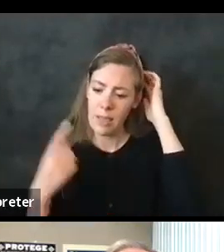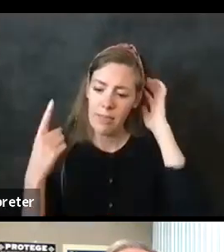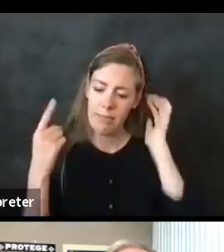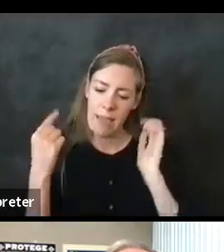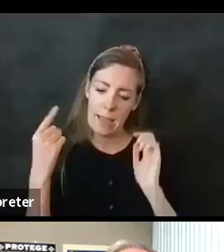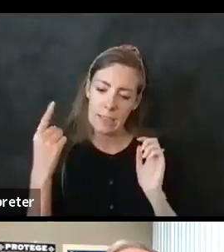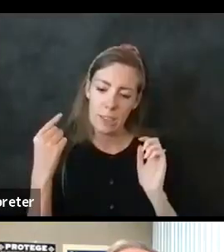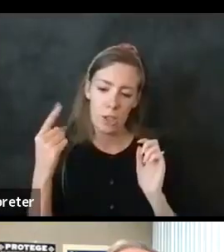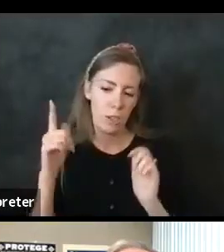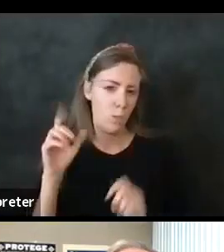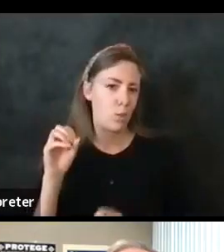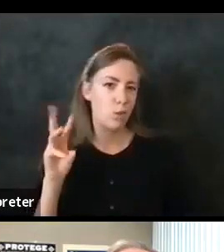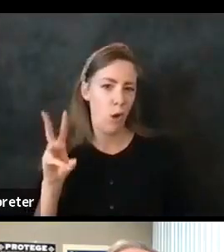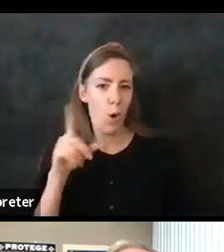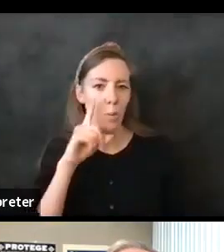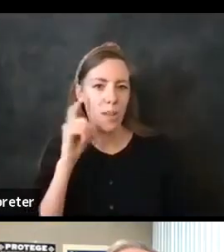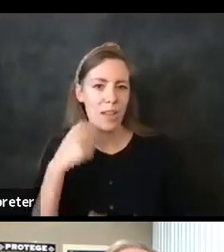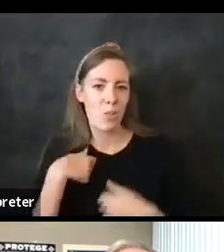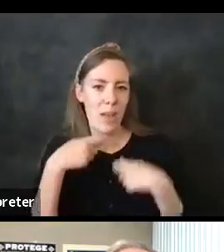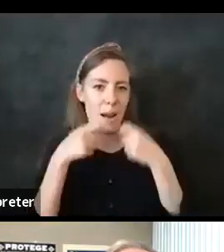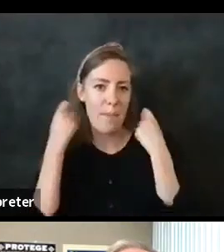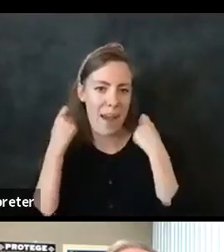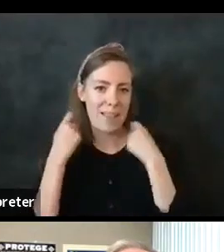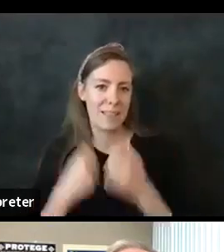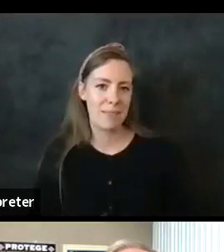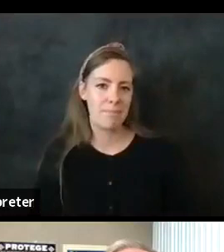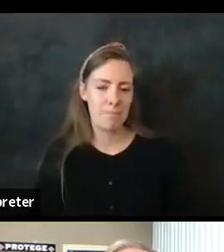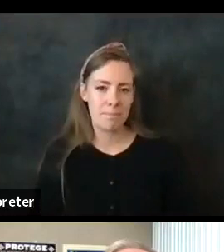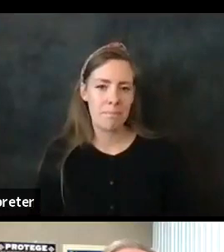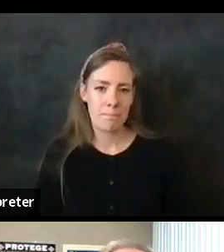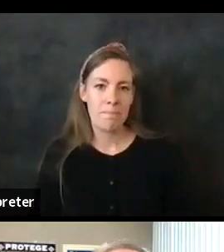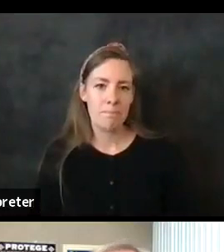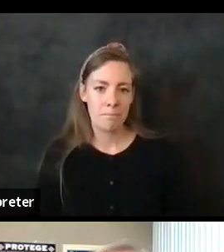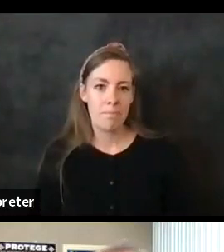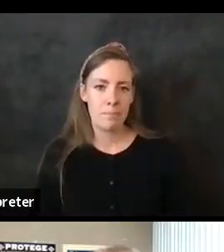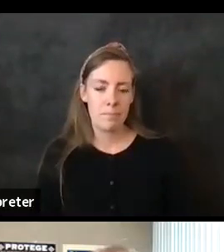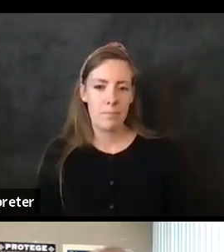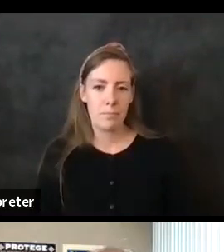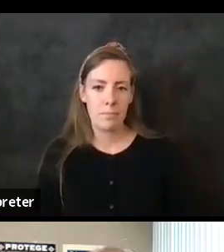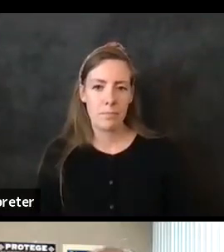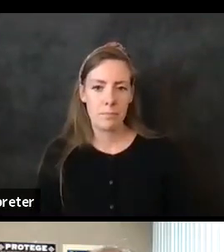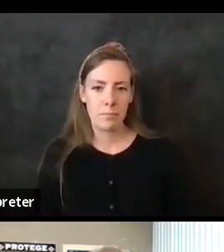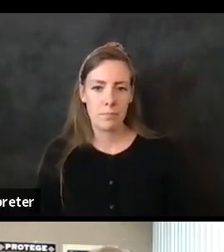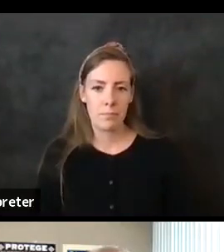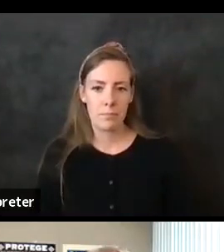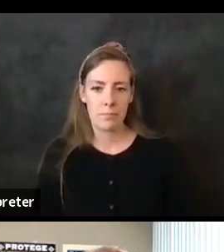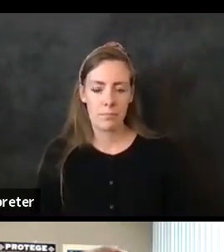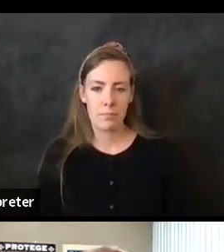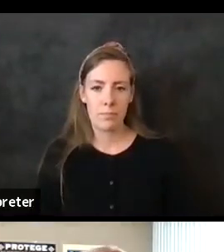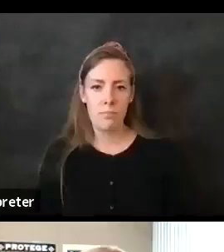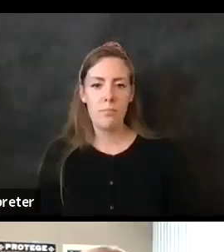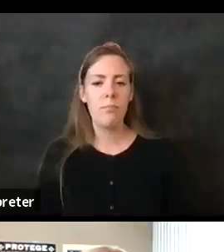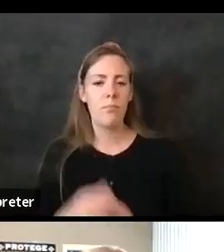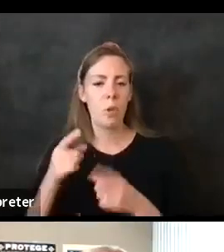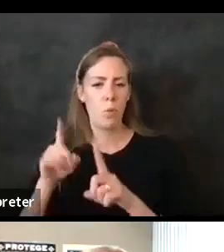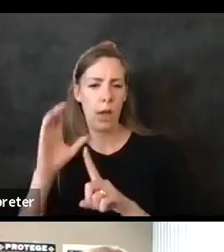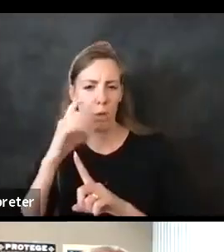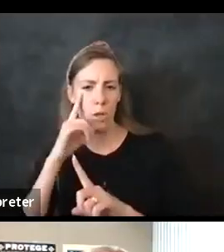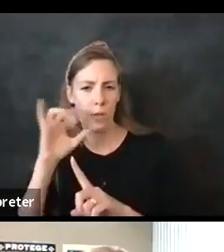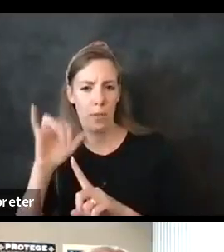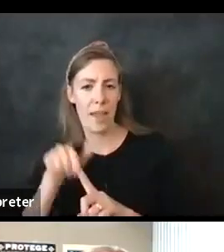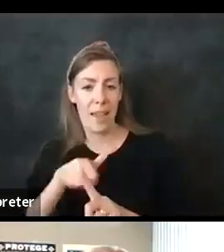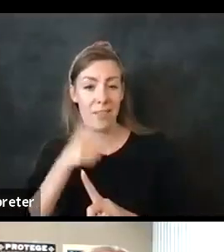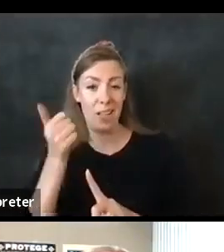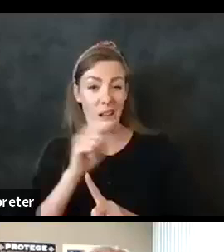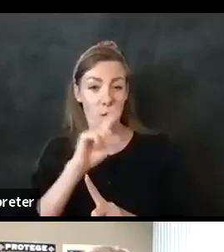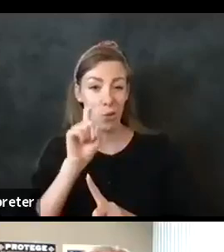very low due to the masking. Yeah. But I will put a Obviously. response in Well, chat. while once you I look get for that, Kate, I have another question